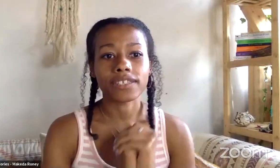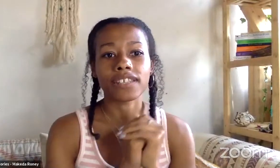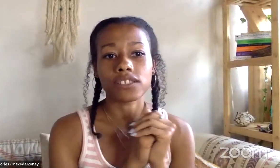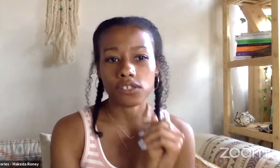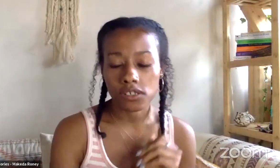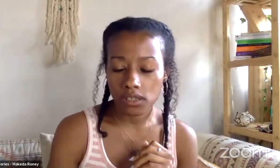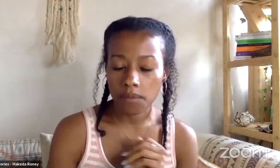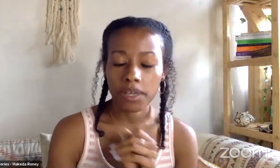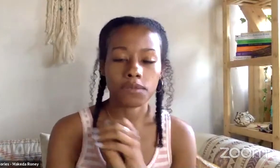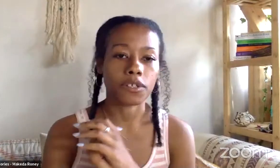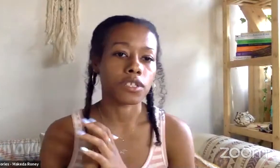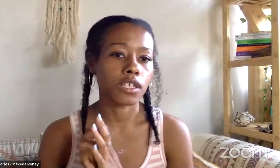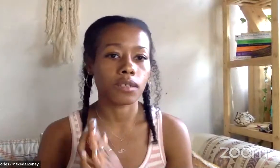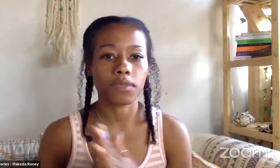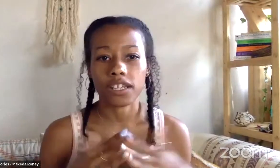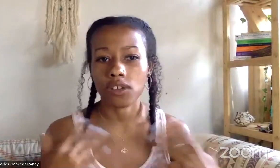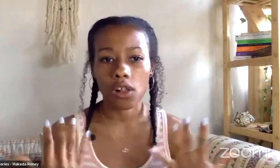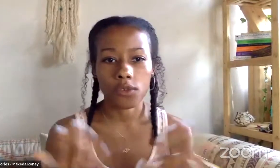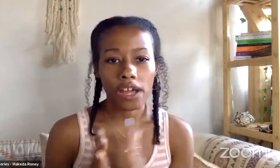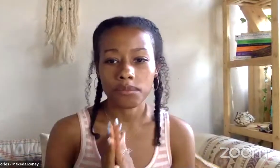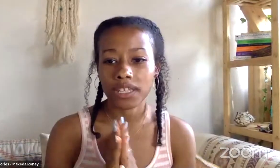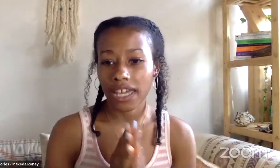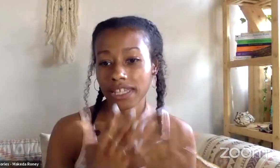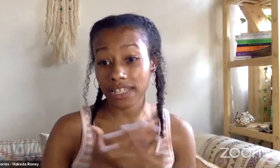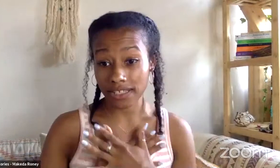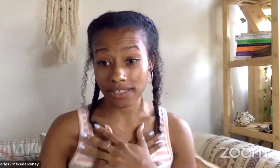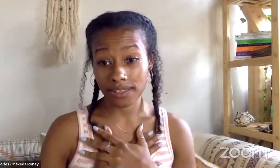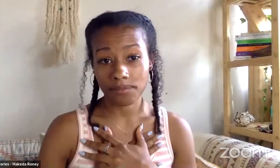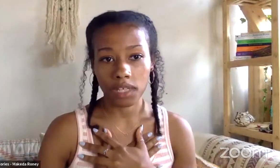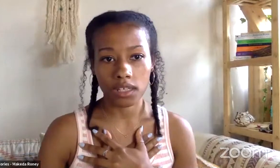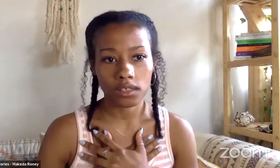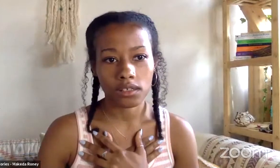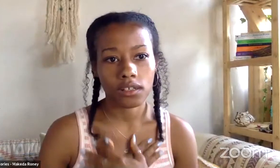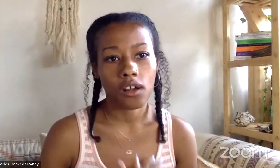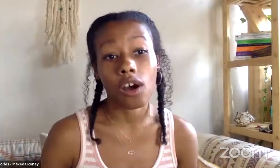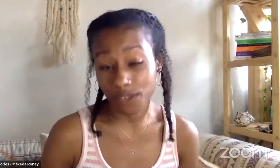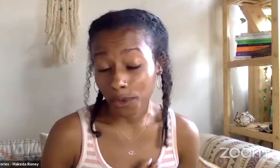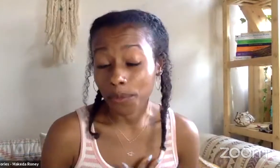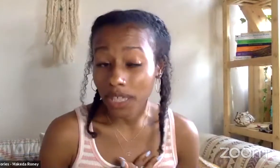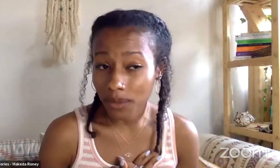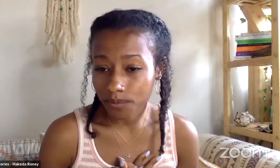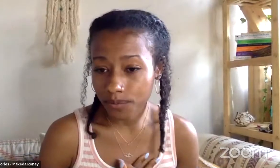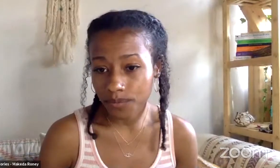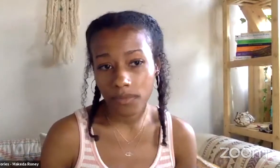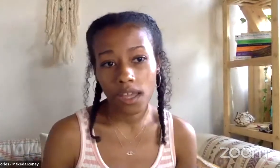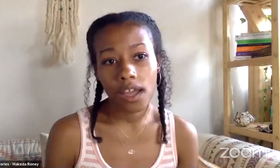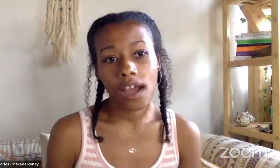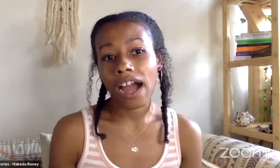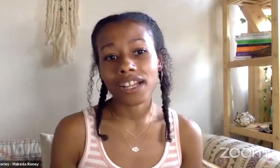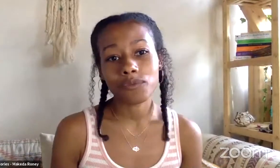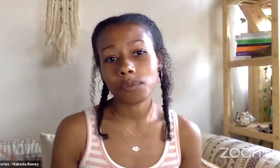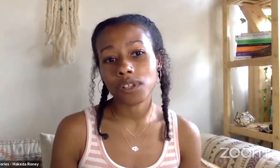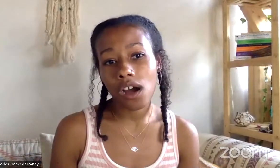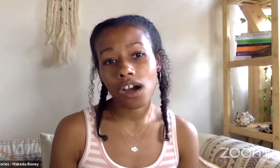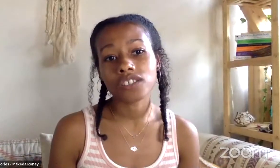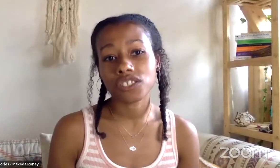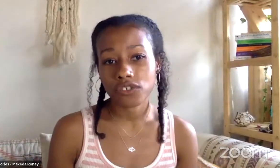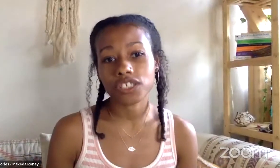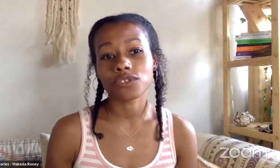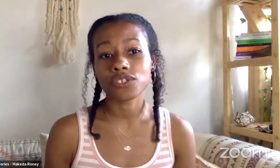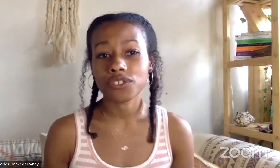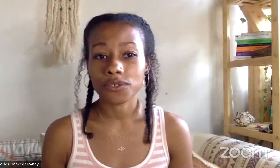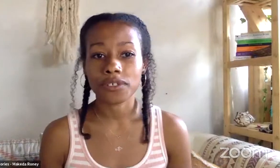my ancestors and my spirit team that is all around me and that is me, also me. I come from a